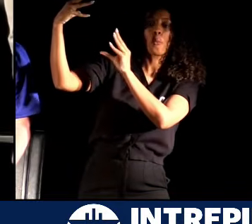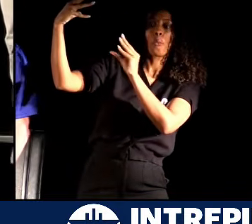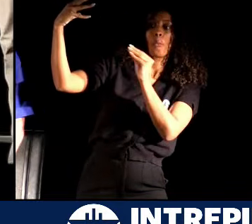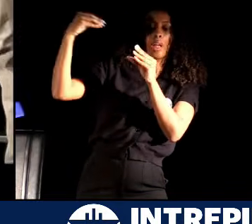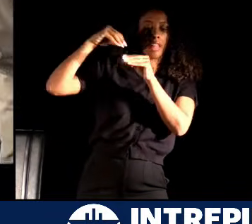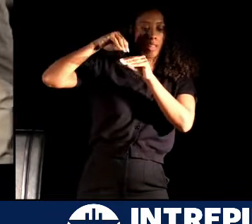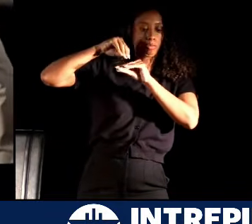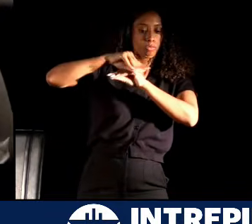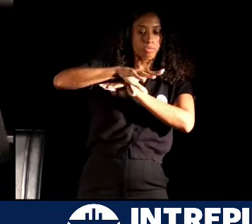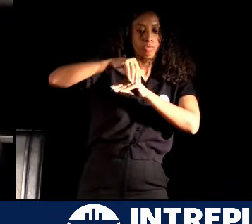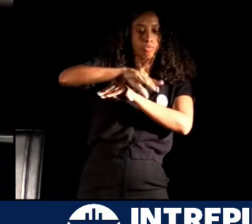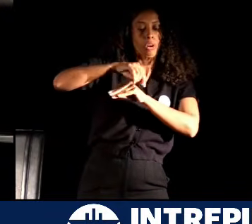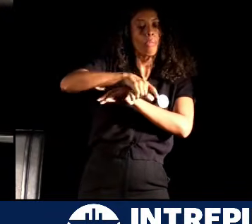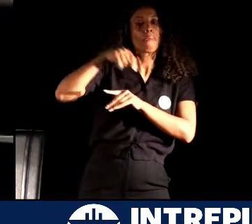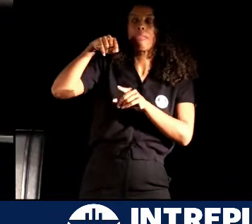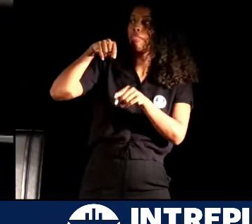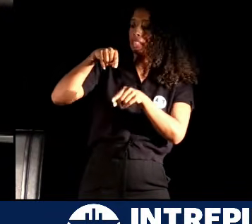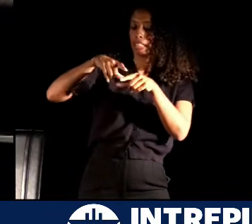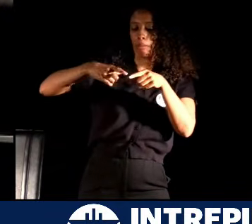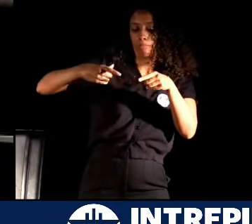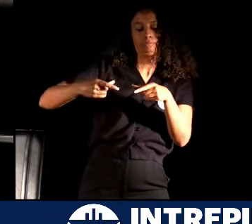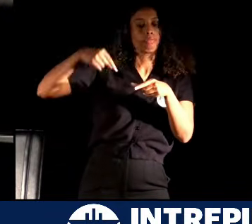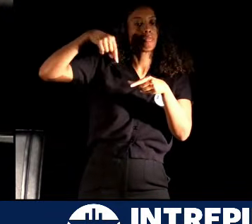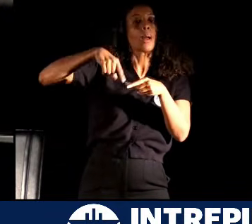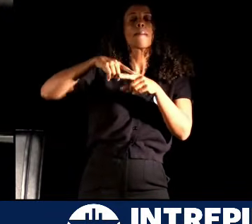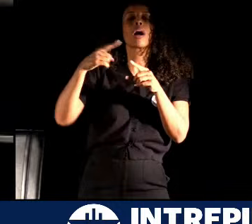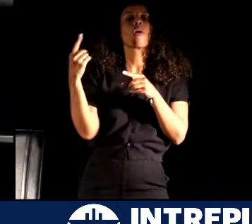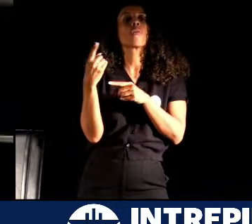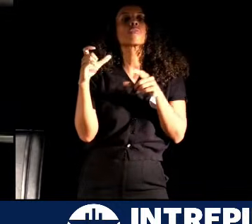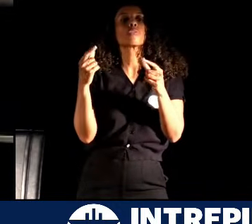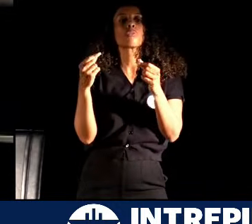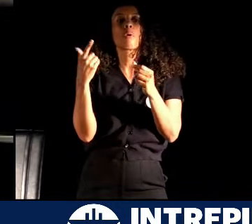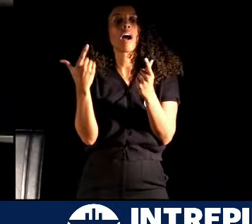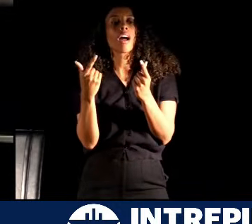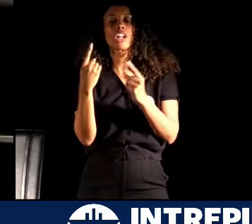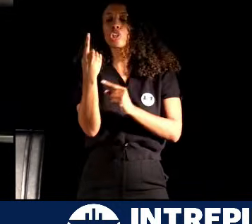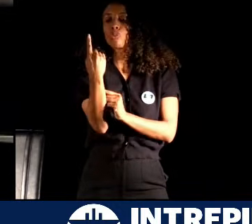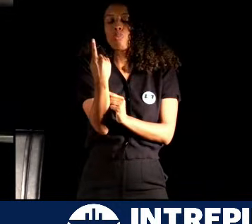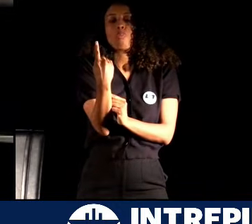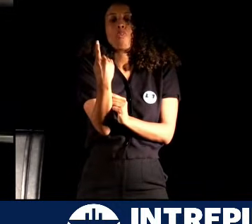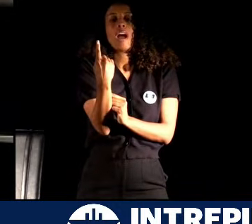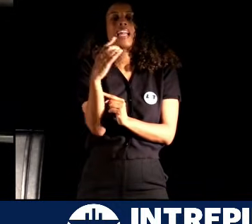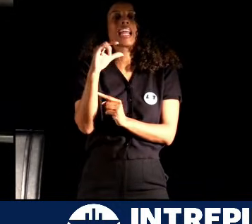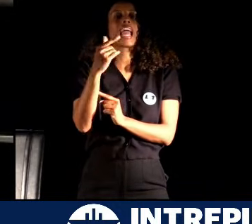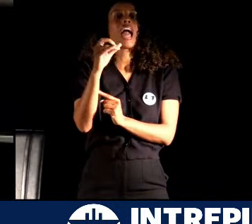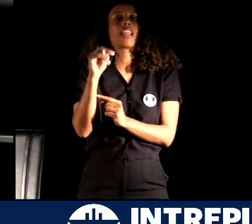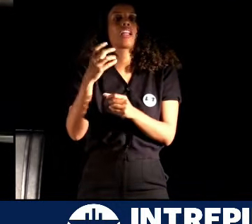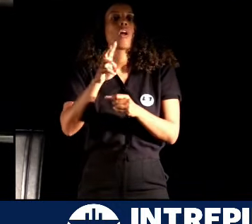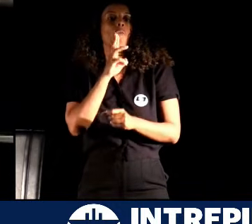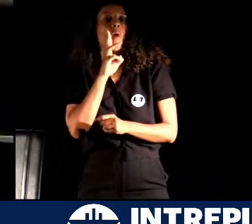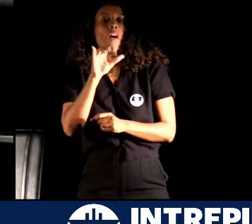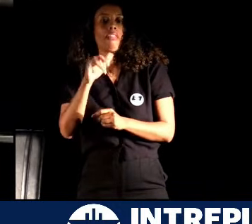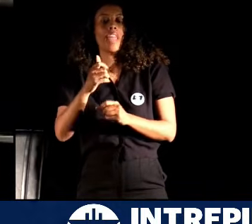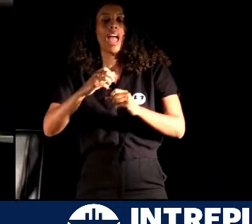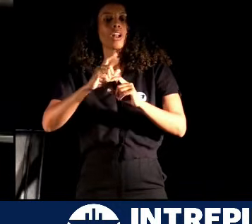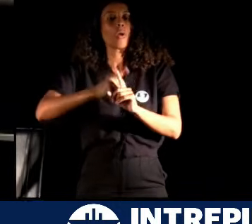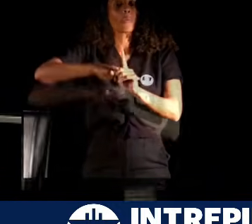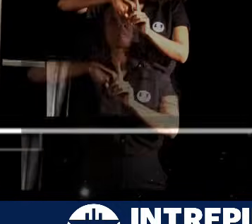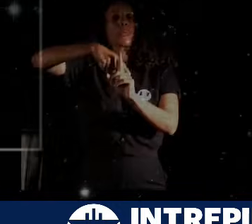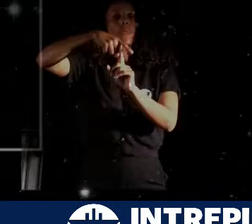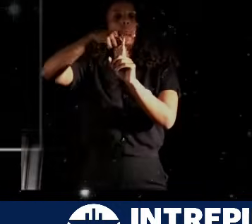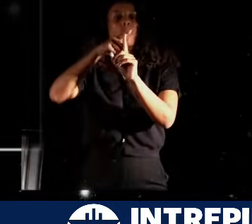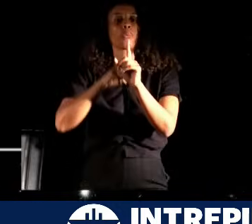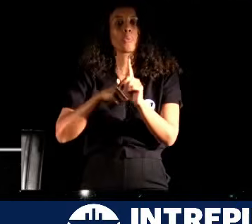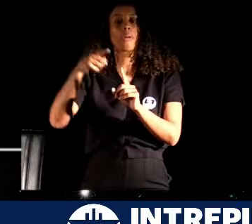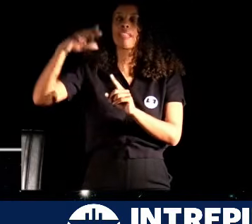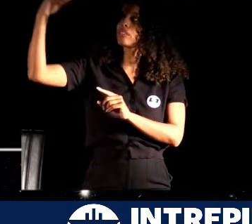there. What that does, though, it's only using 1 gallon of water. That's what cools these solar arrays.